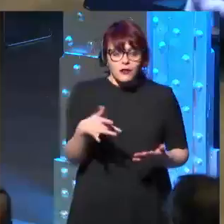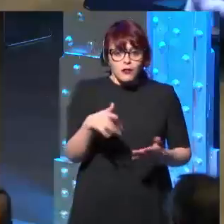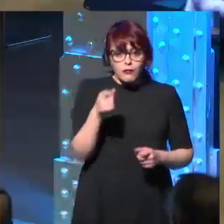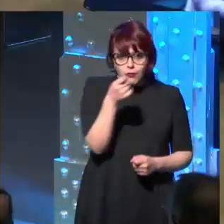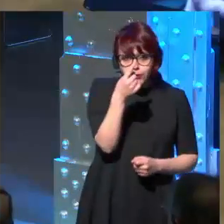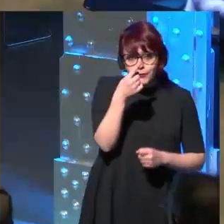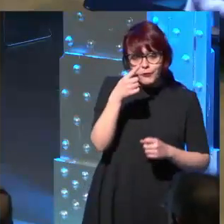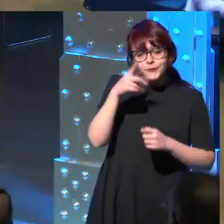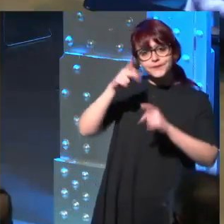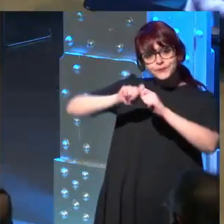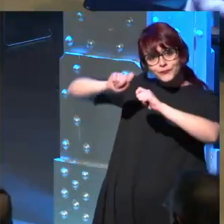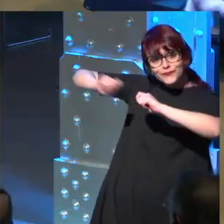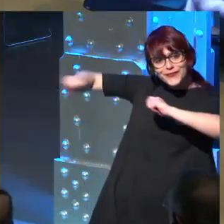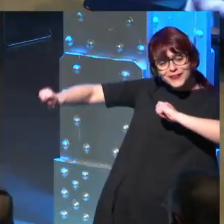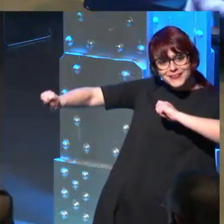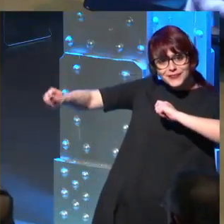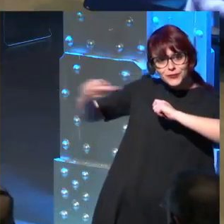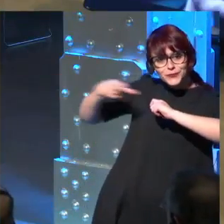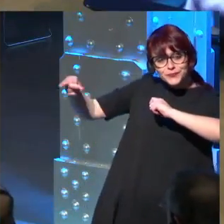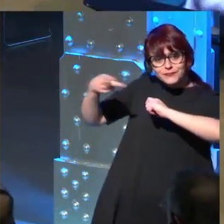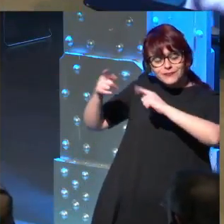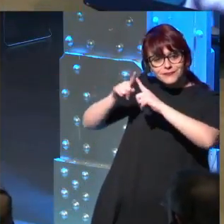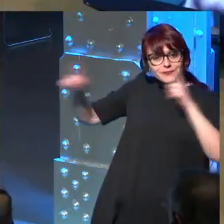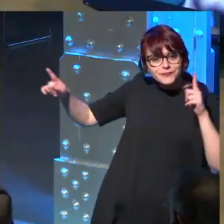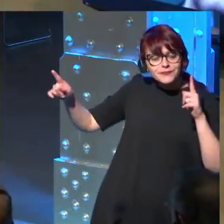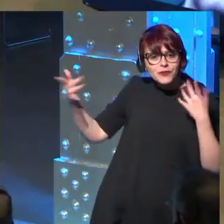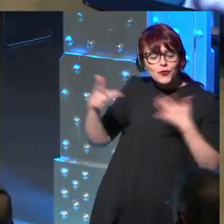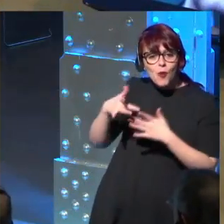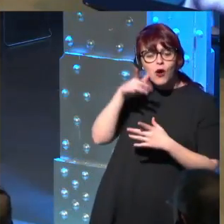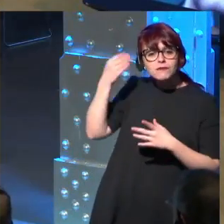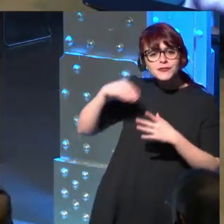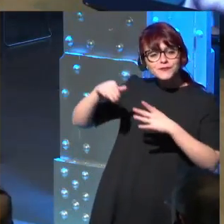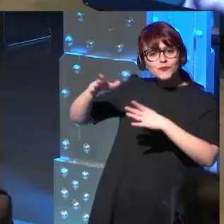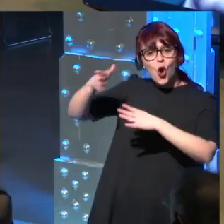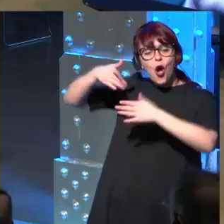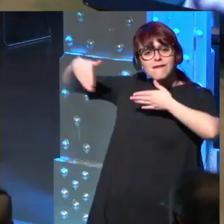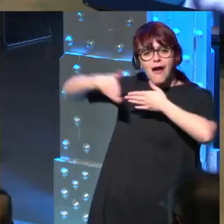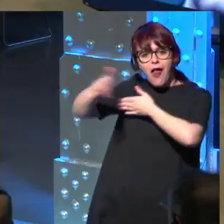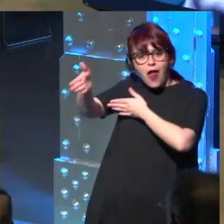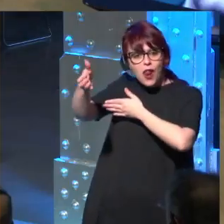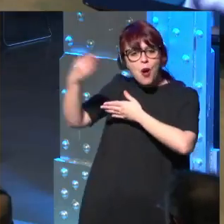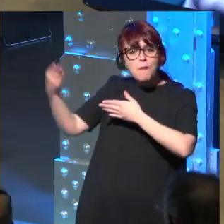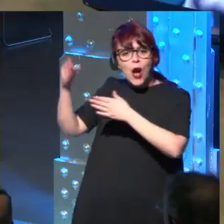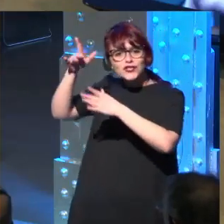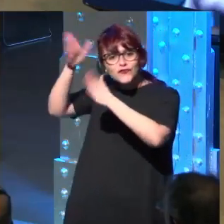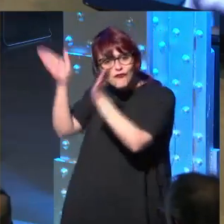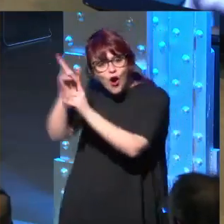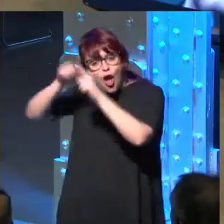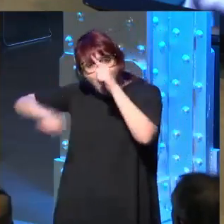Istanbul, living beside the Bosphorus. Why your books